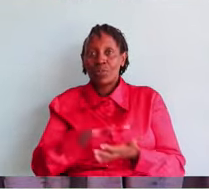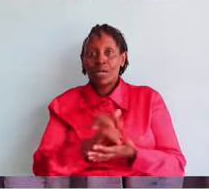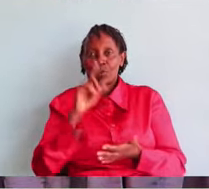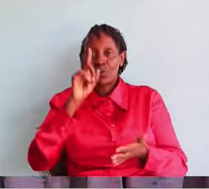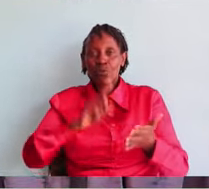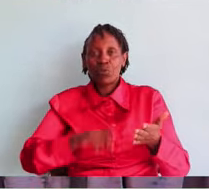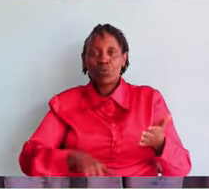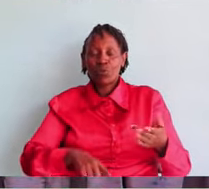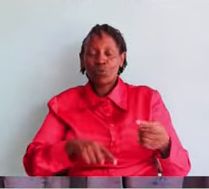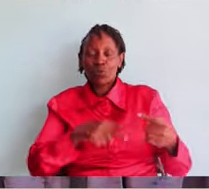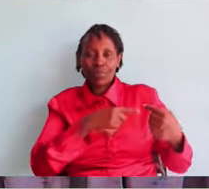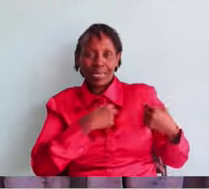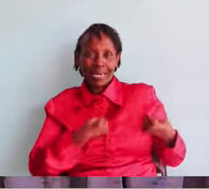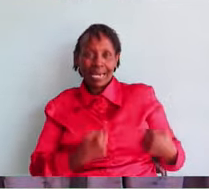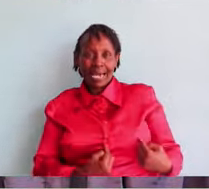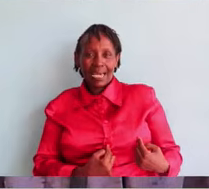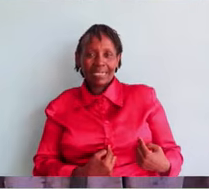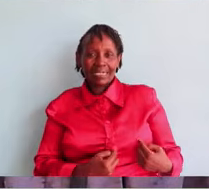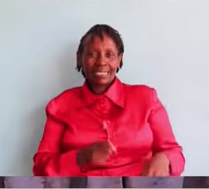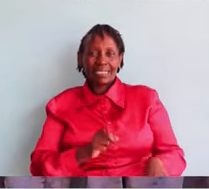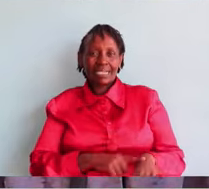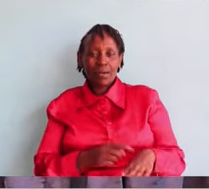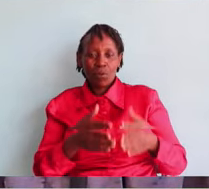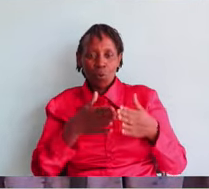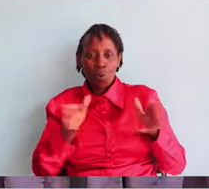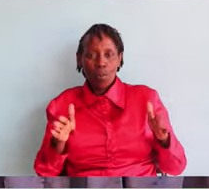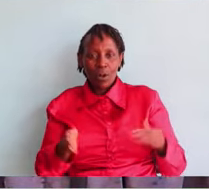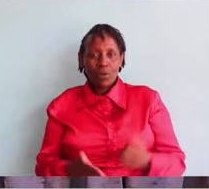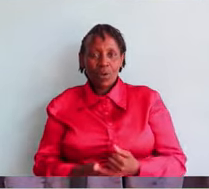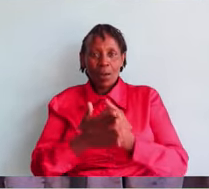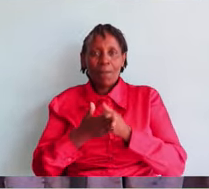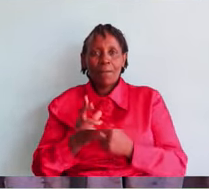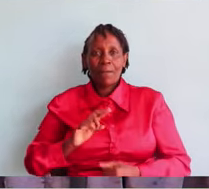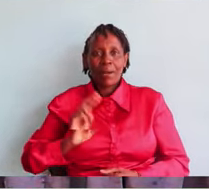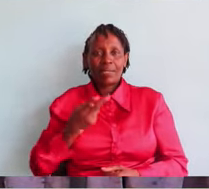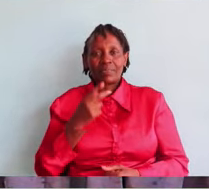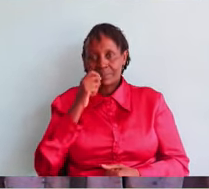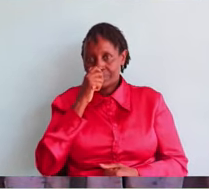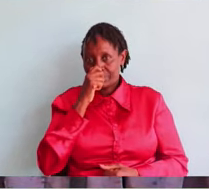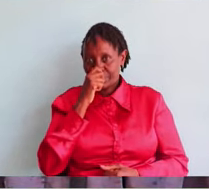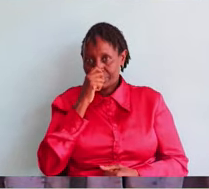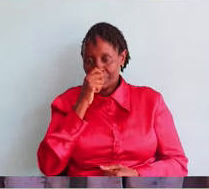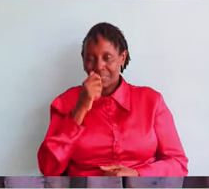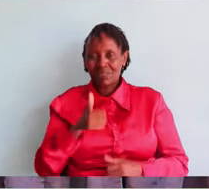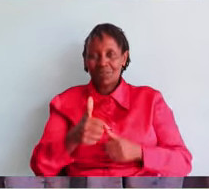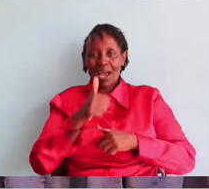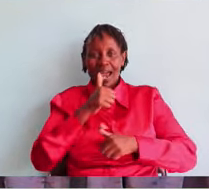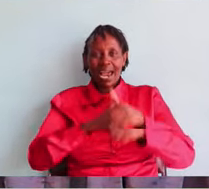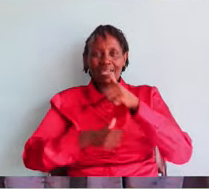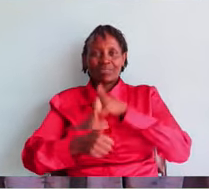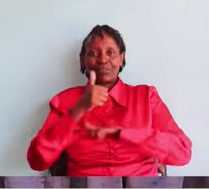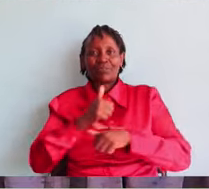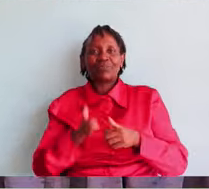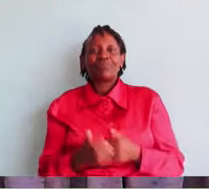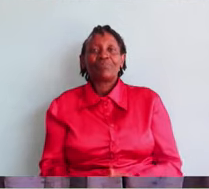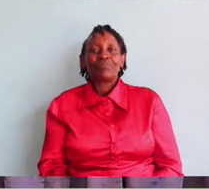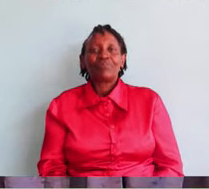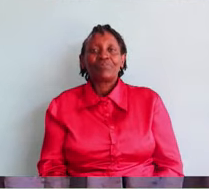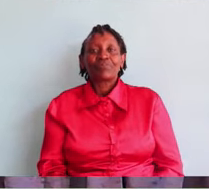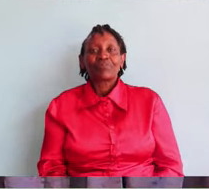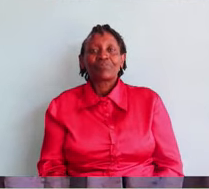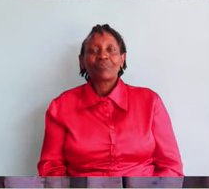our hearts, as our hearts are open to help others, we may also put that into action. But